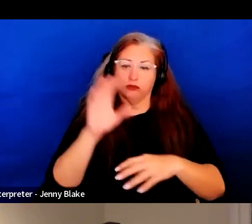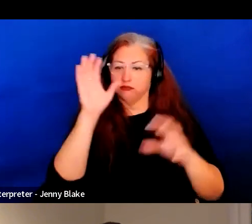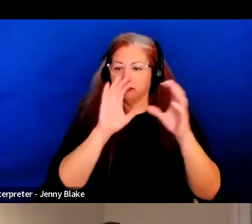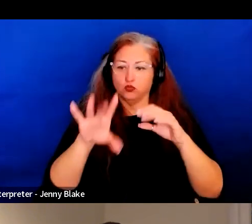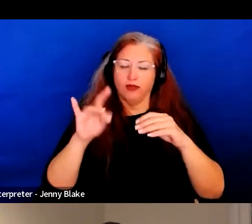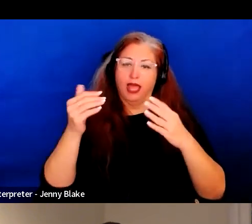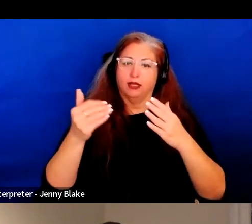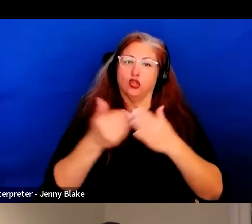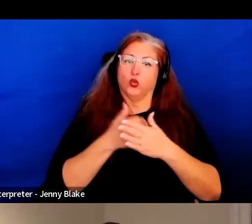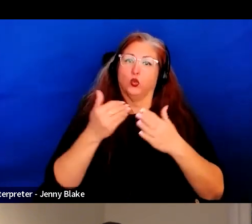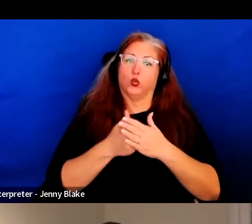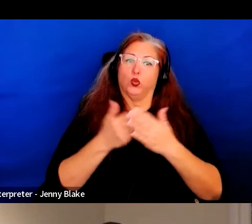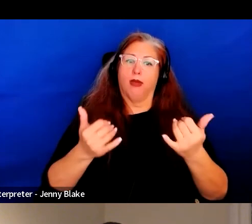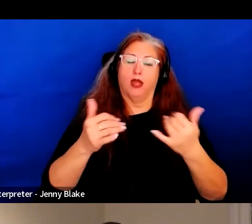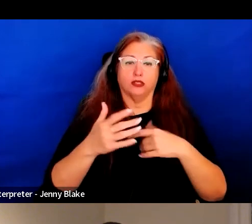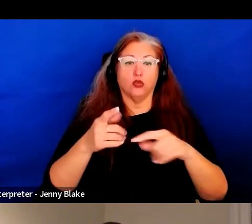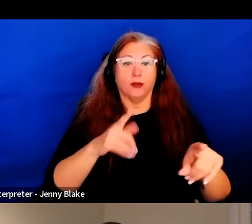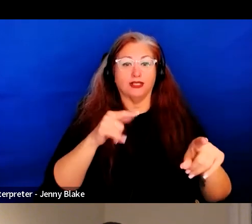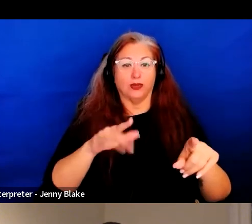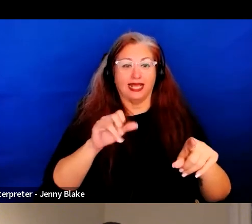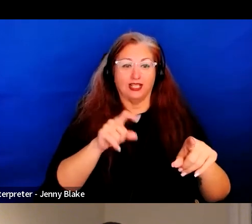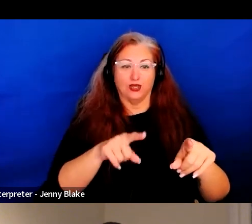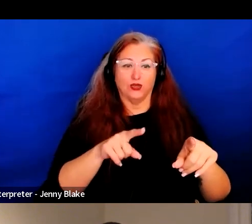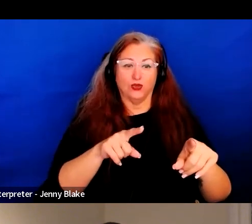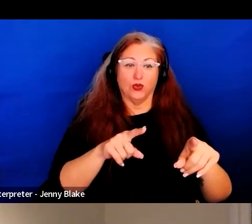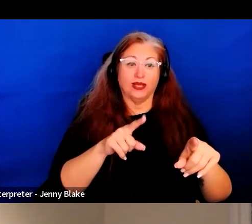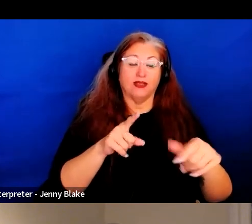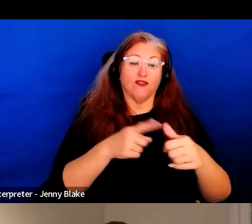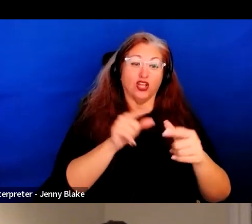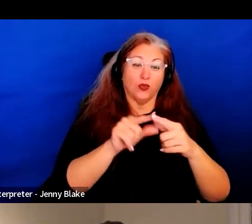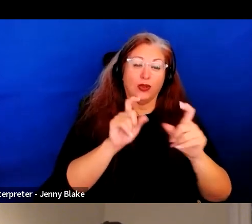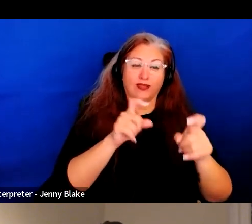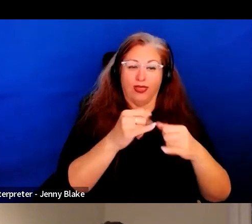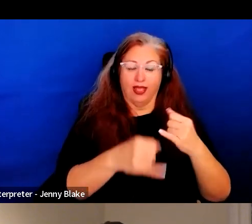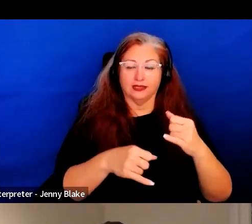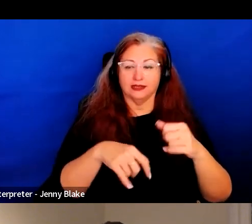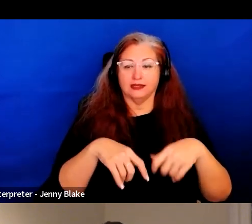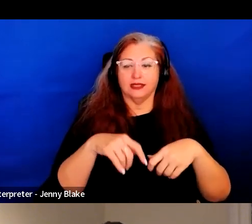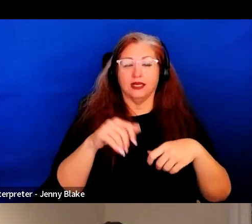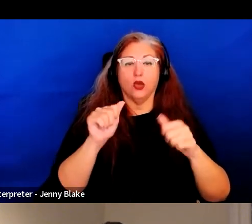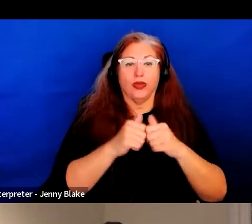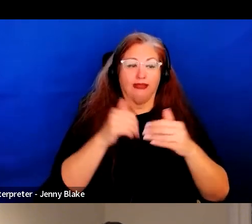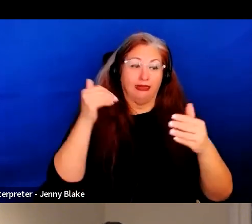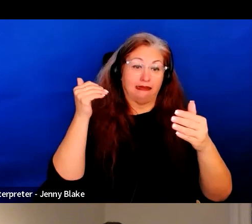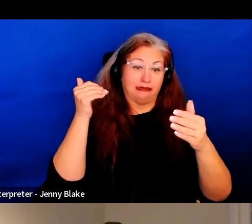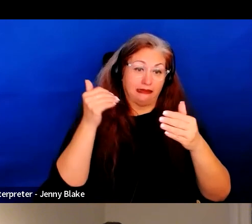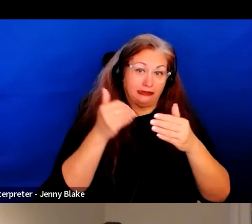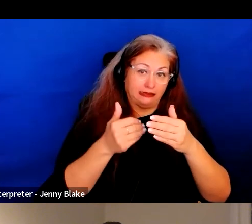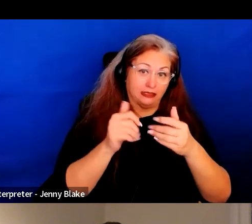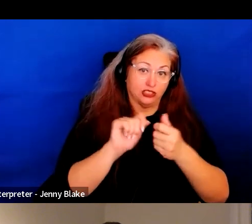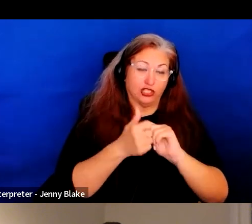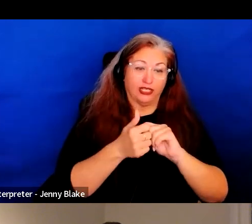So Cassie, since you had the first word, I'm going to give you the last as well. With the imminent changes at Channel